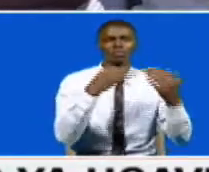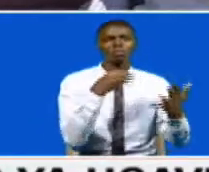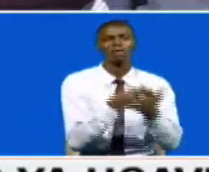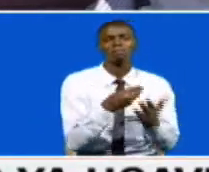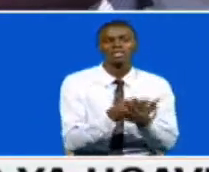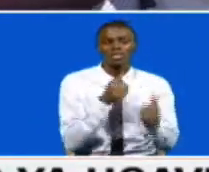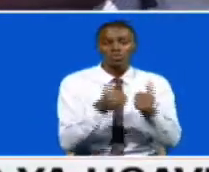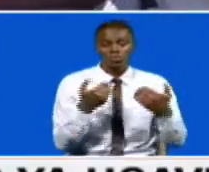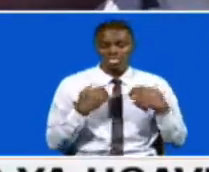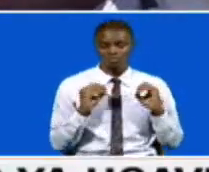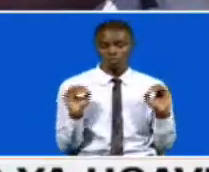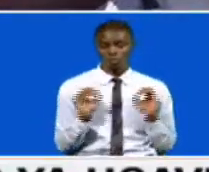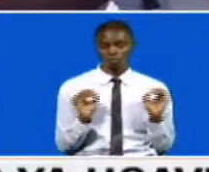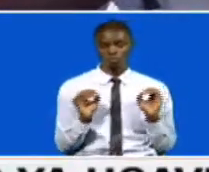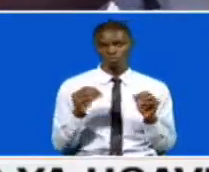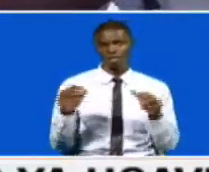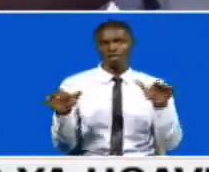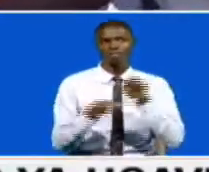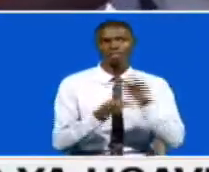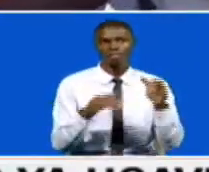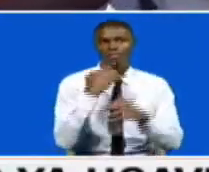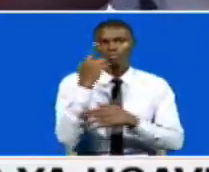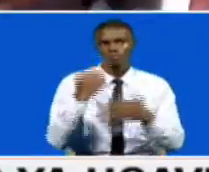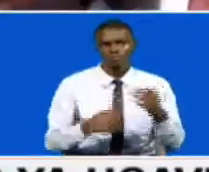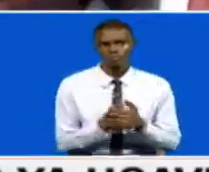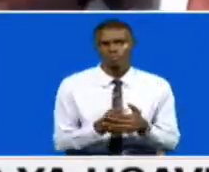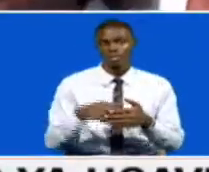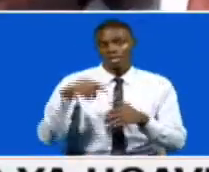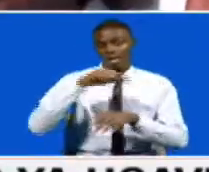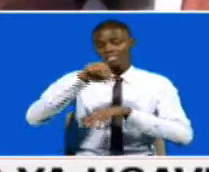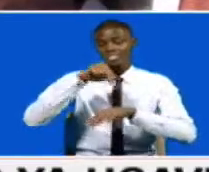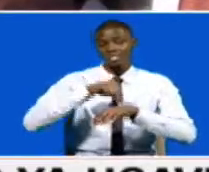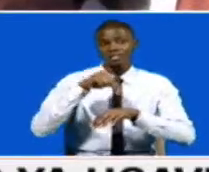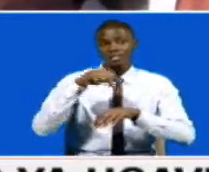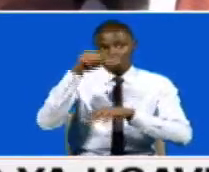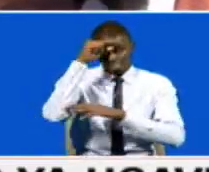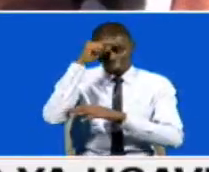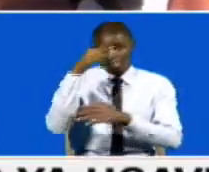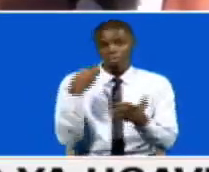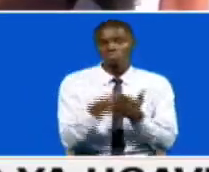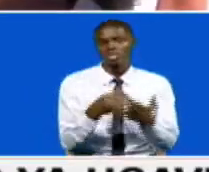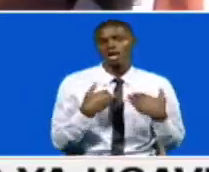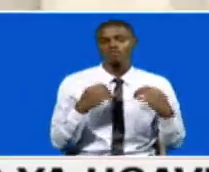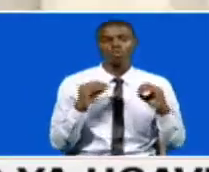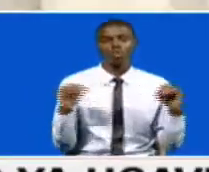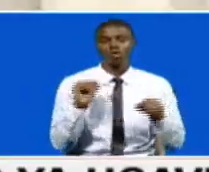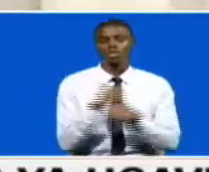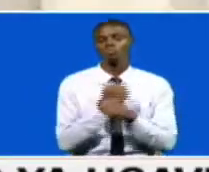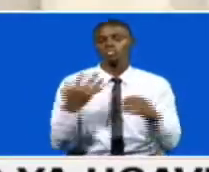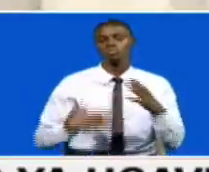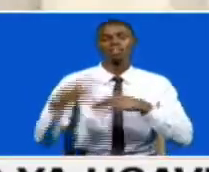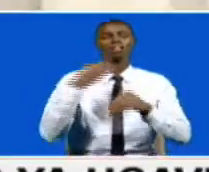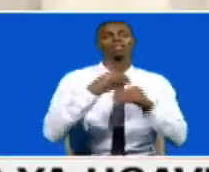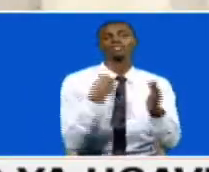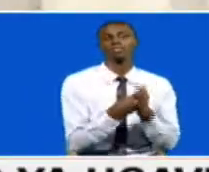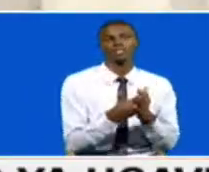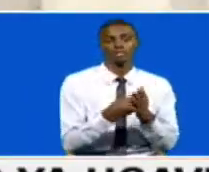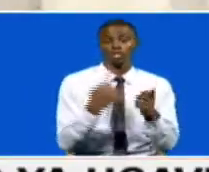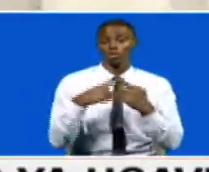don't have. Gachagua akielezea magavana kuwa serikali ilikuwa haina fedha na haiwezi kuongeza fedha. If we